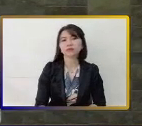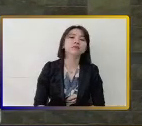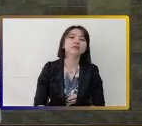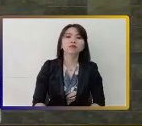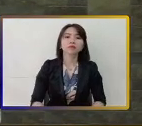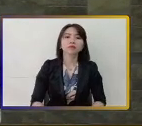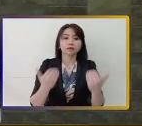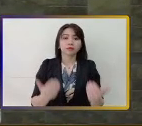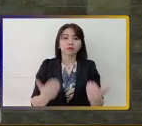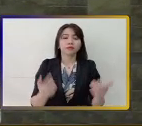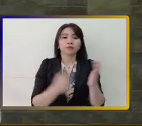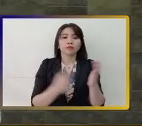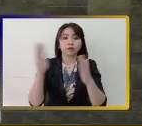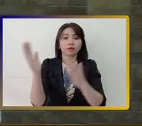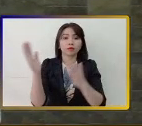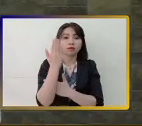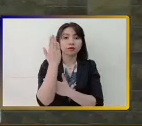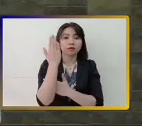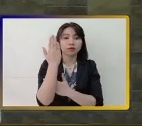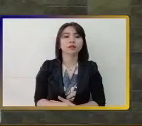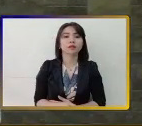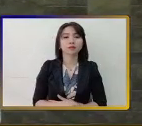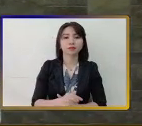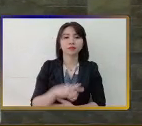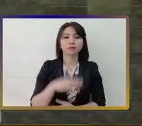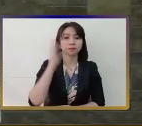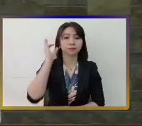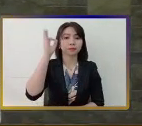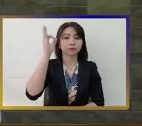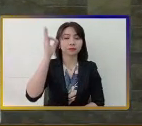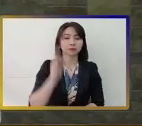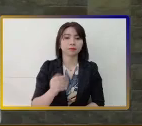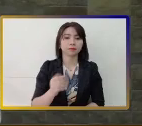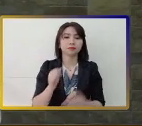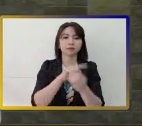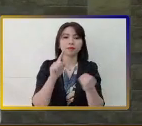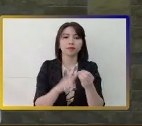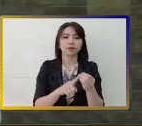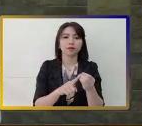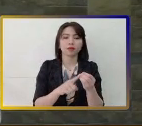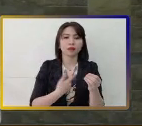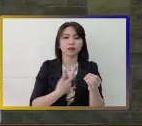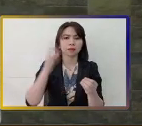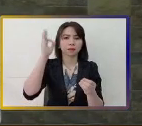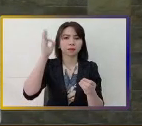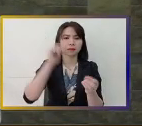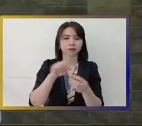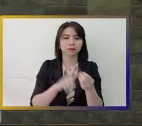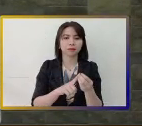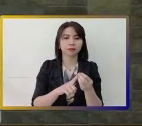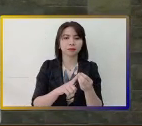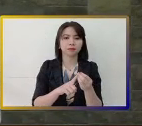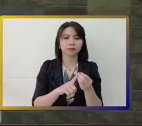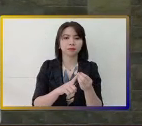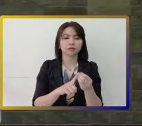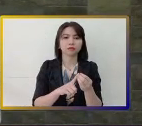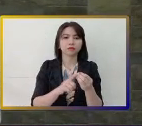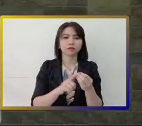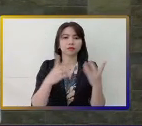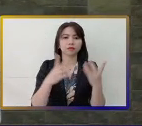Ngayong umaga ay magsasalita po ako sa inyo sa umaga ito patungkol sa